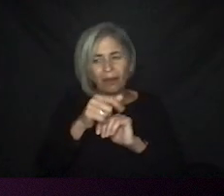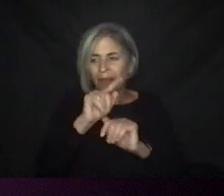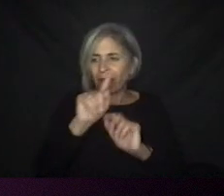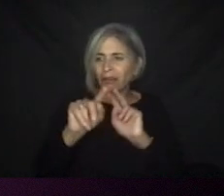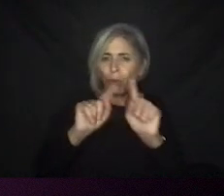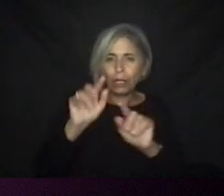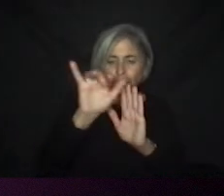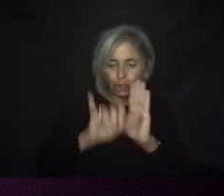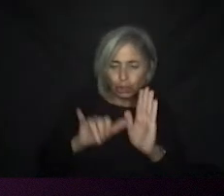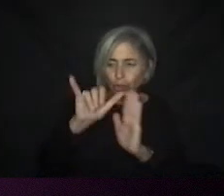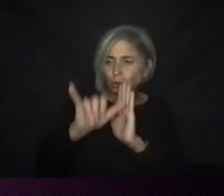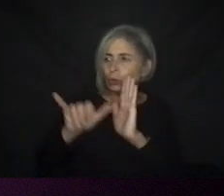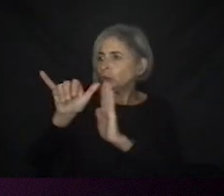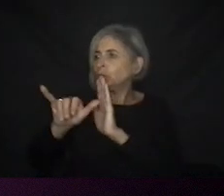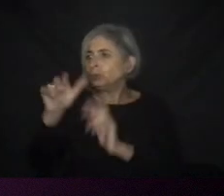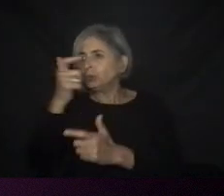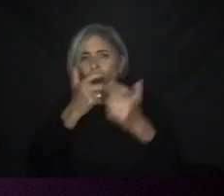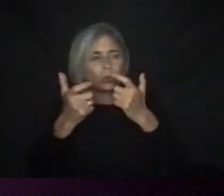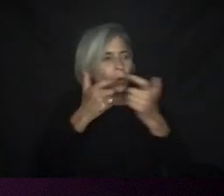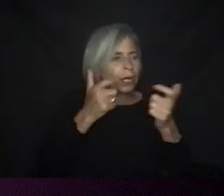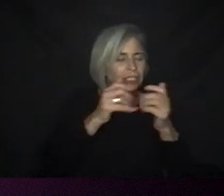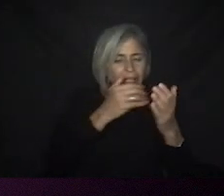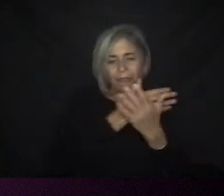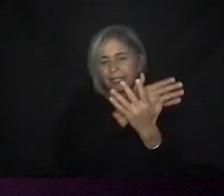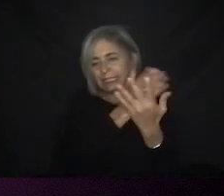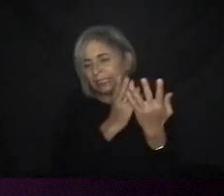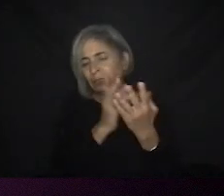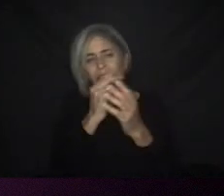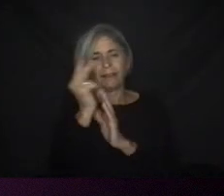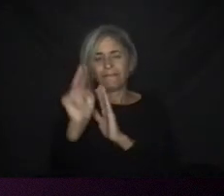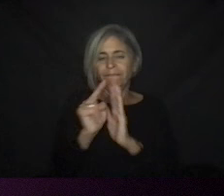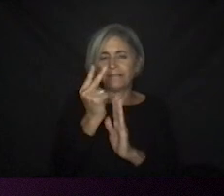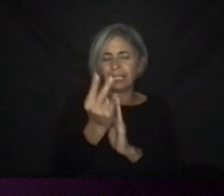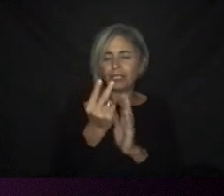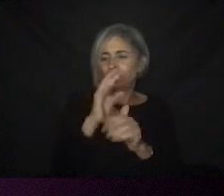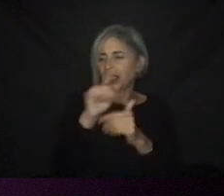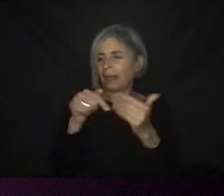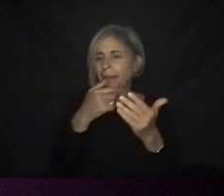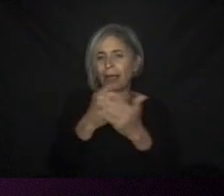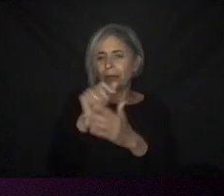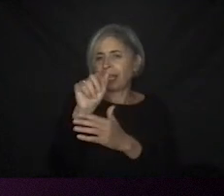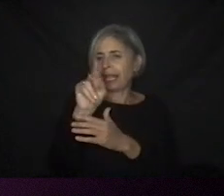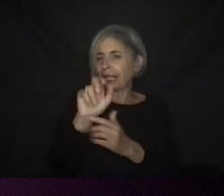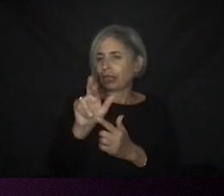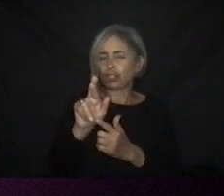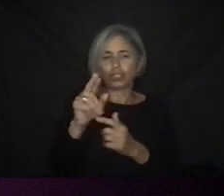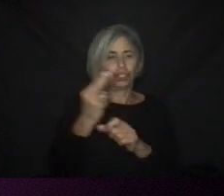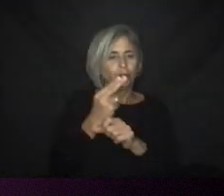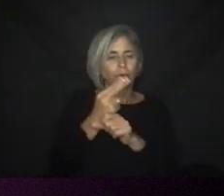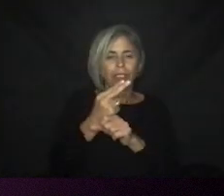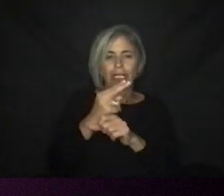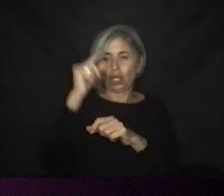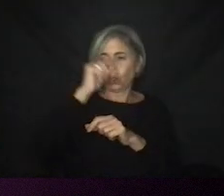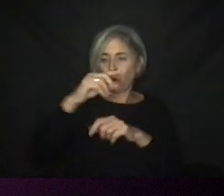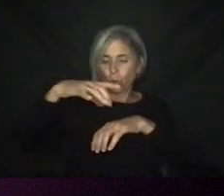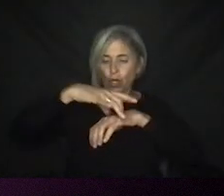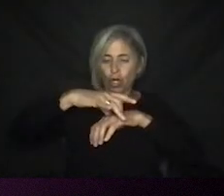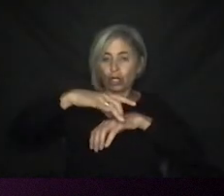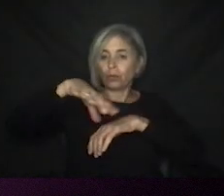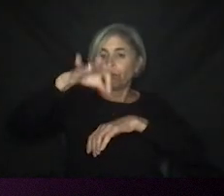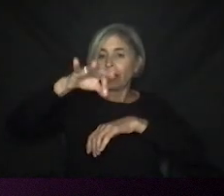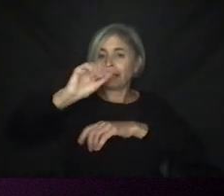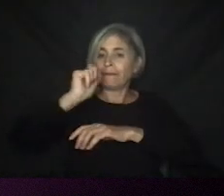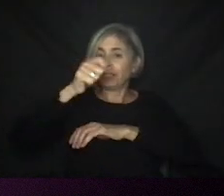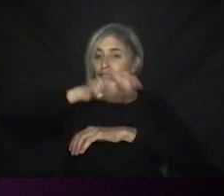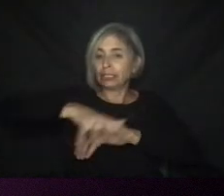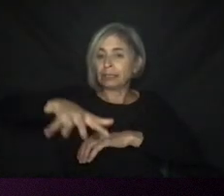started going on YouTube and watching. There's a whole series of videos on anglers using Google Earth to find fishing spots.